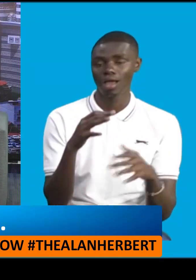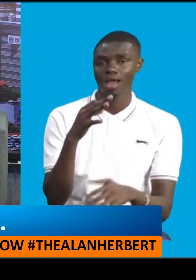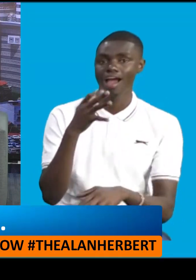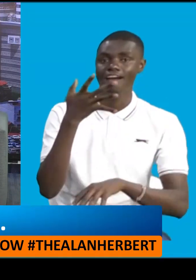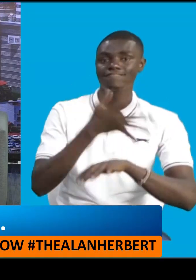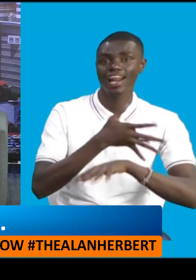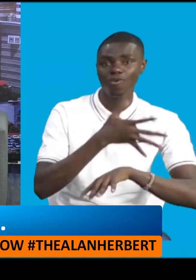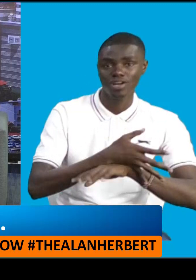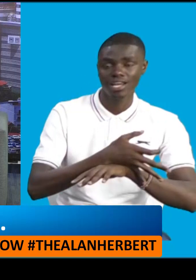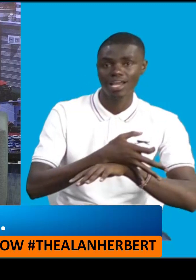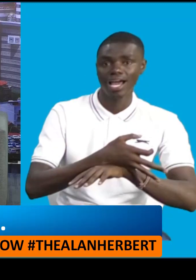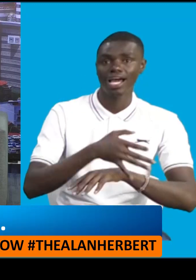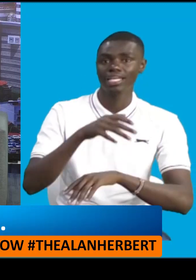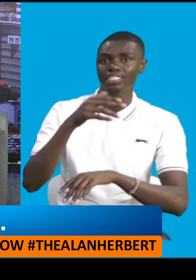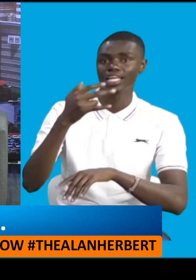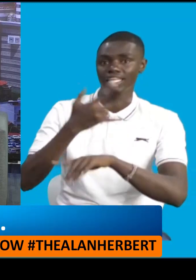at